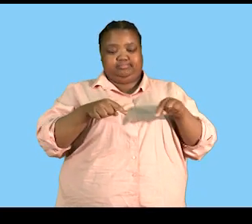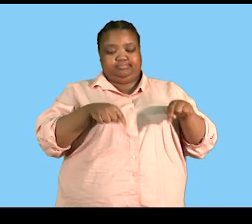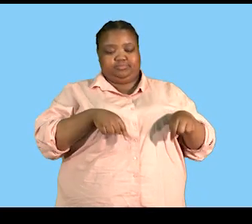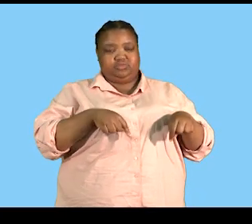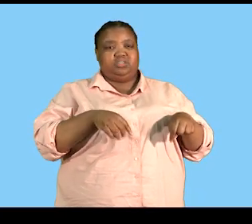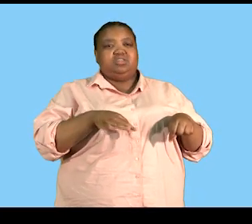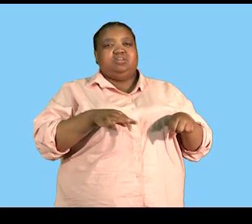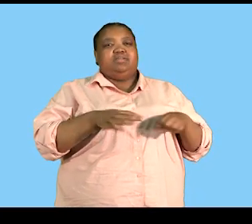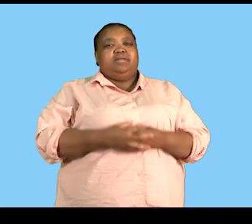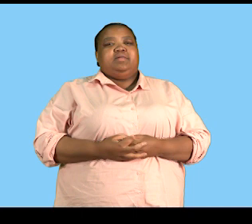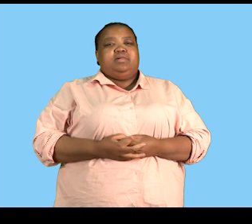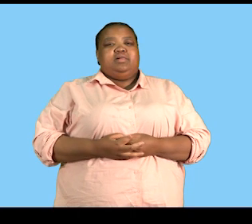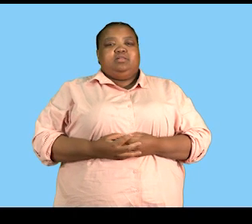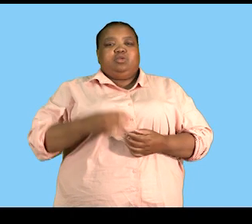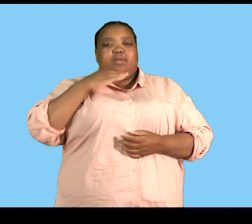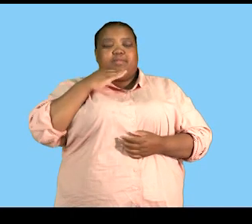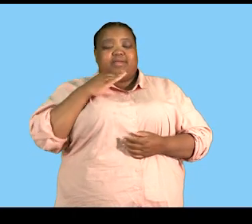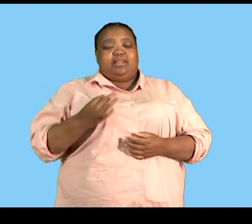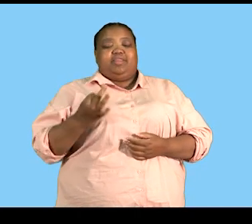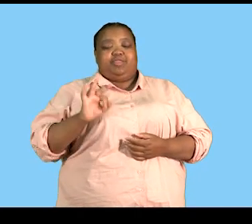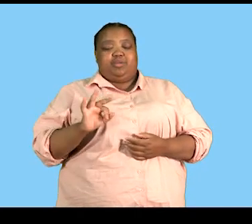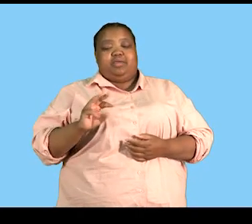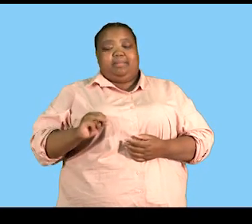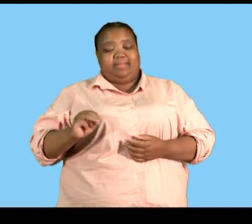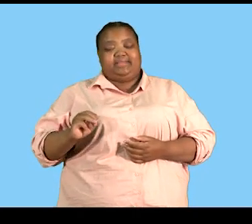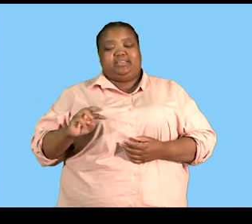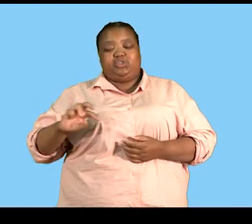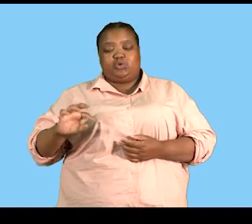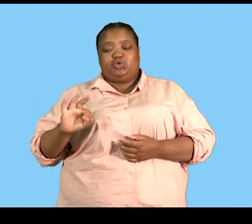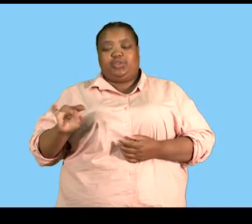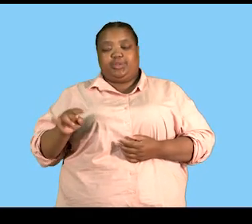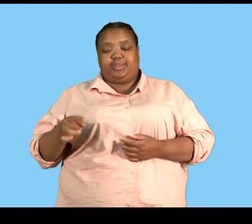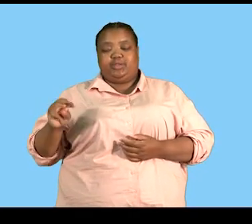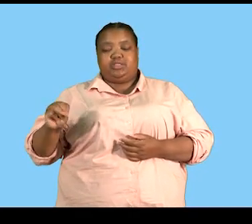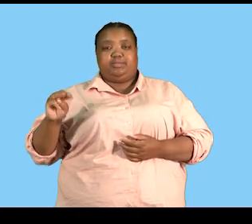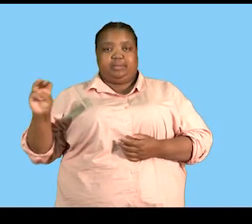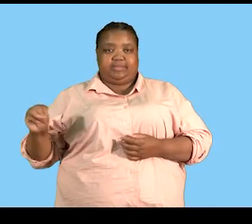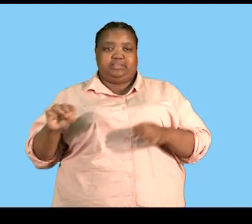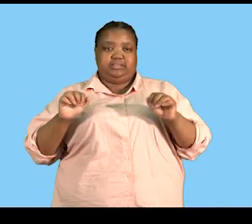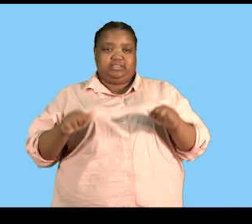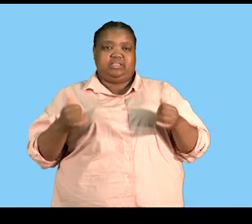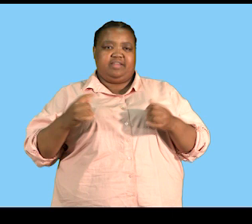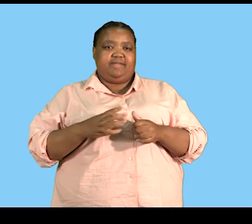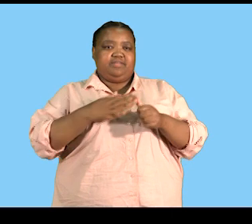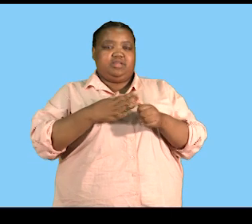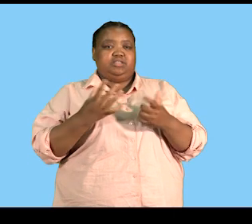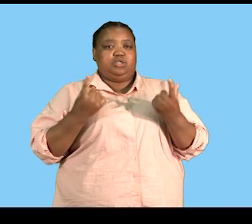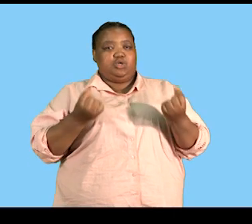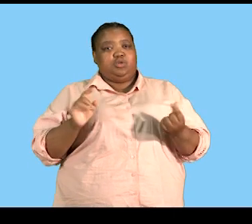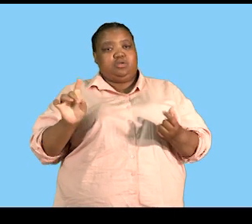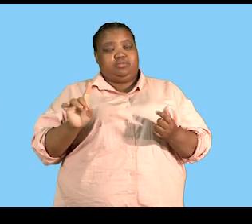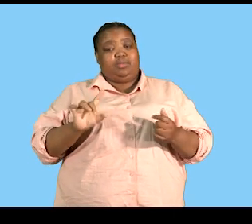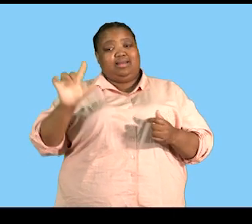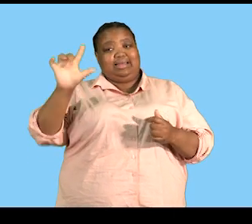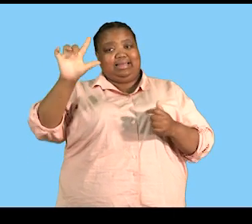so it's going to be 3,000 millimeters there. So what you're going to do